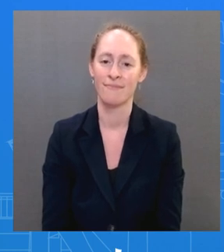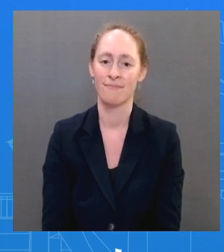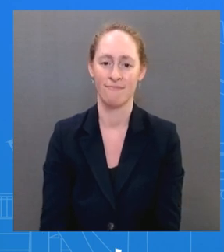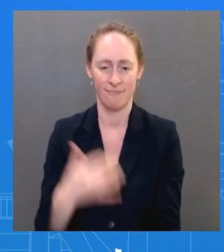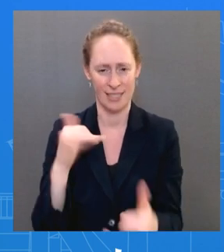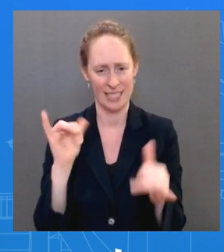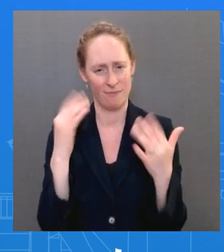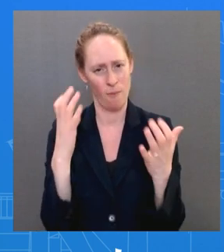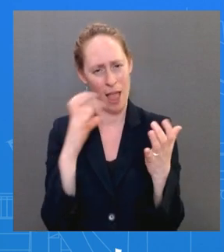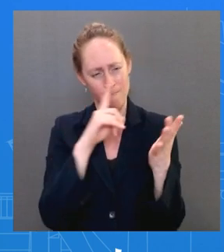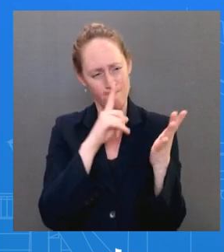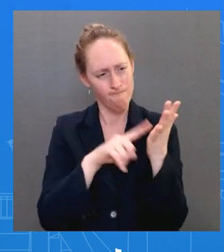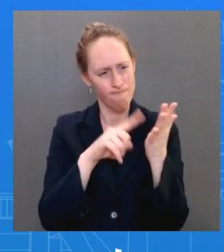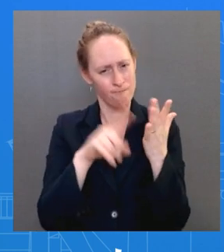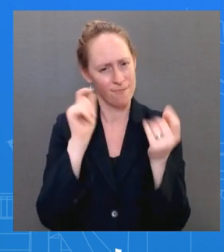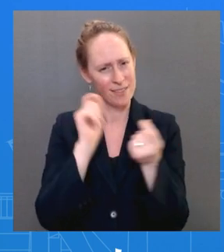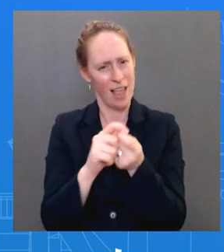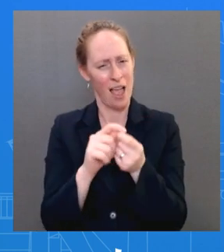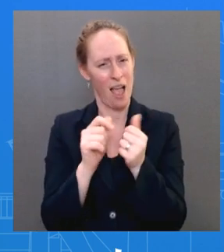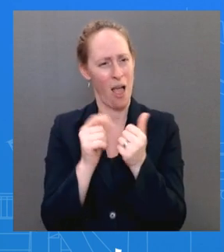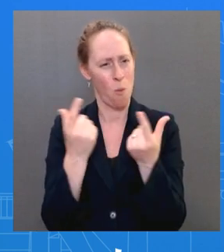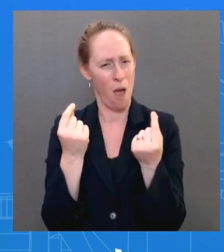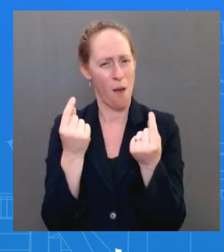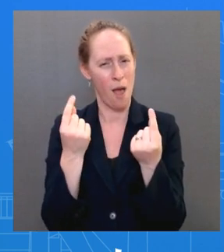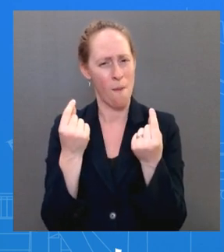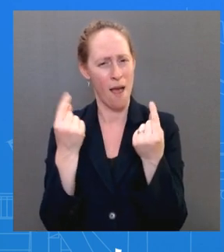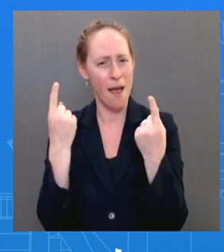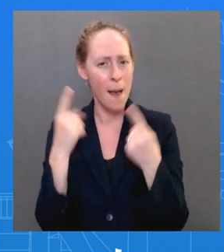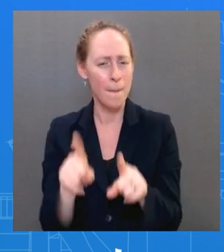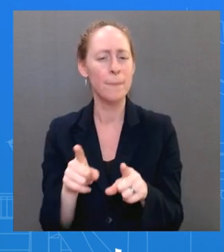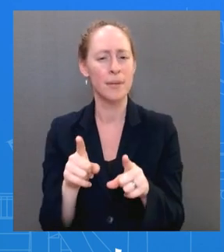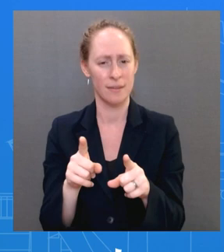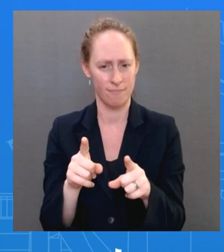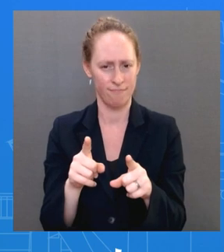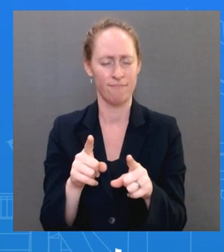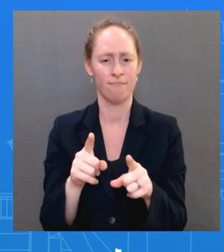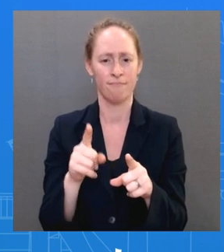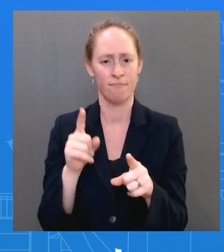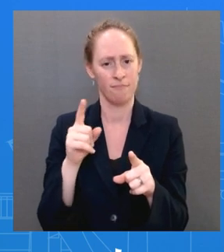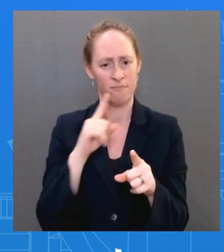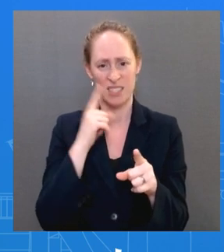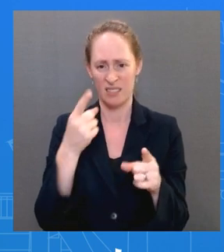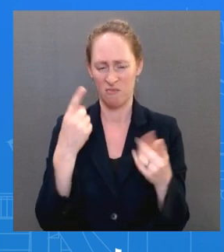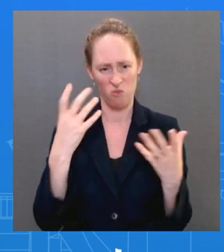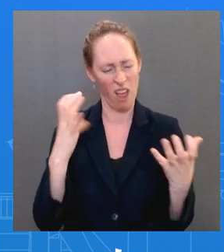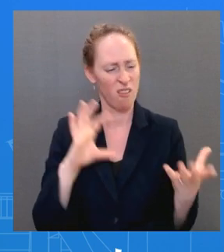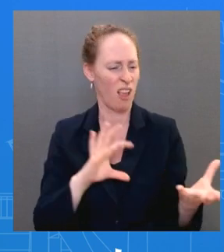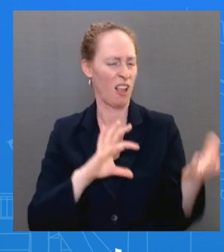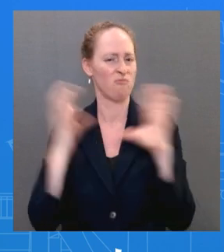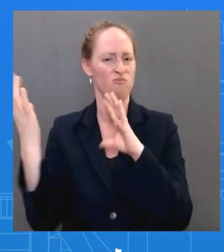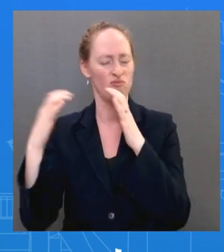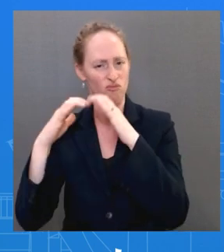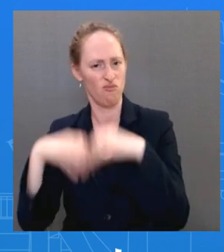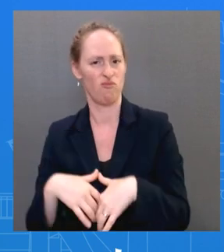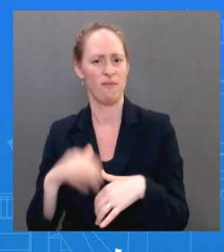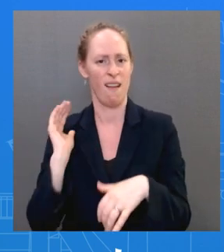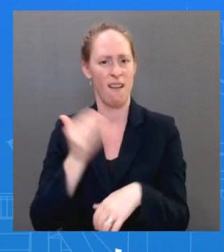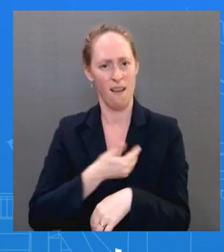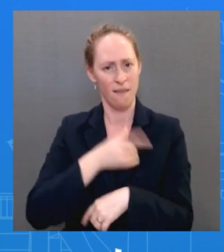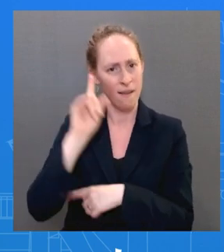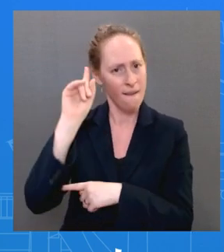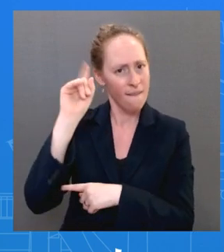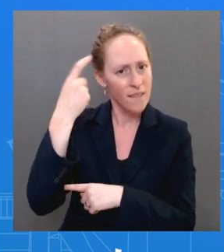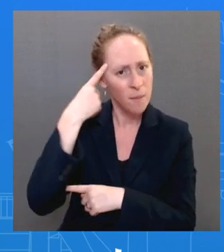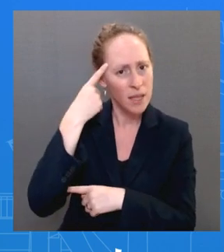was an attack not just on our democracy, but also an attack on our law enforcement. And again, I'm not going to comment on that specifically,